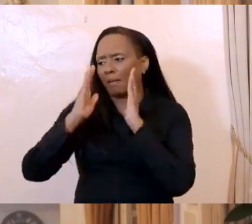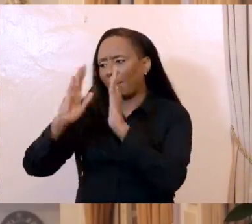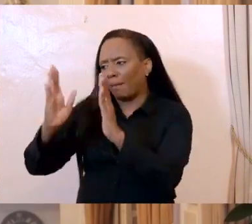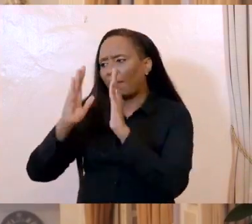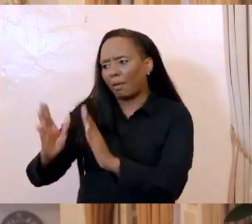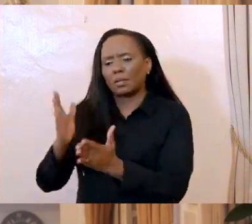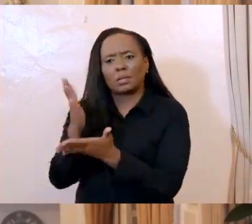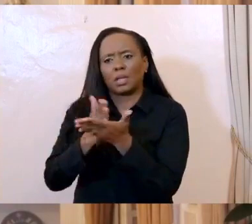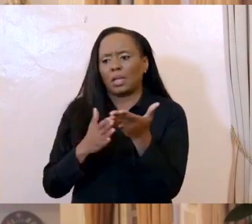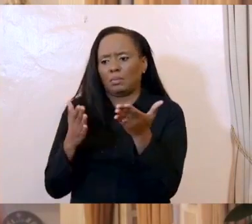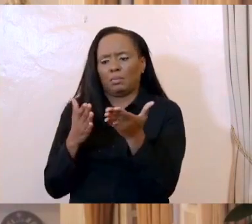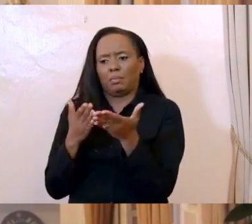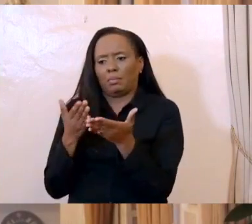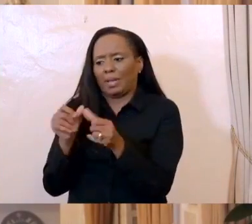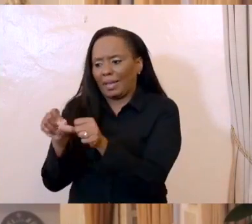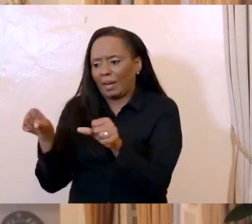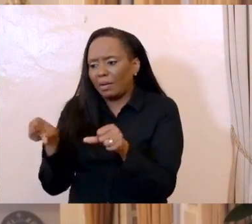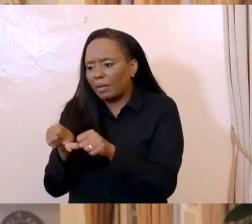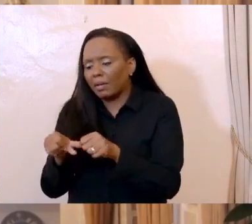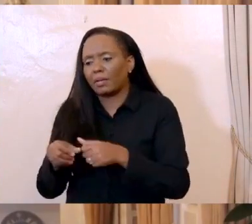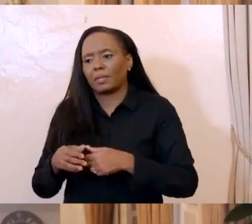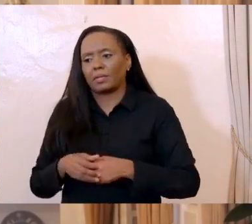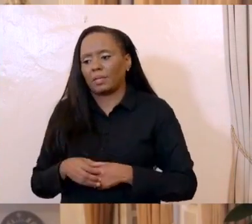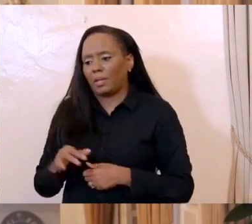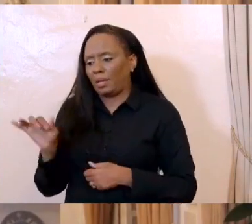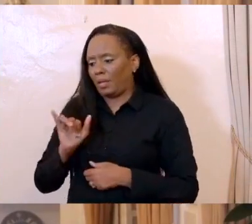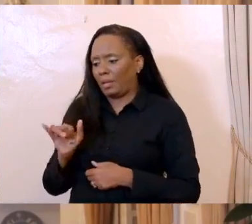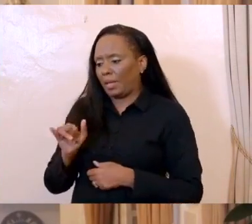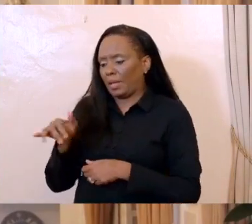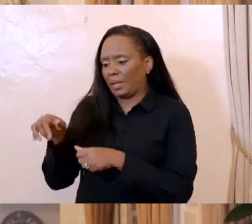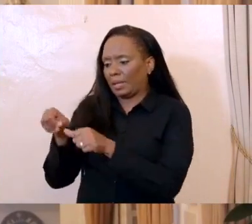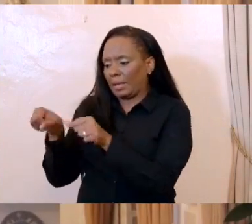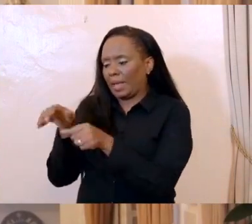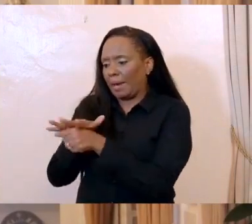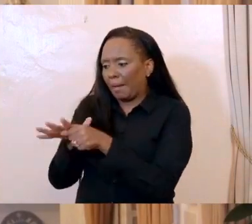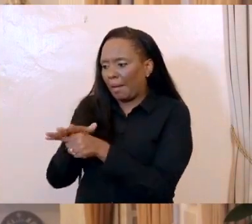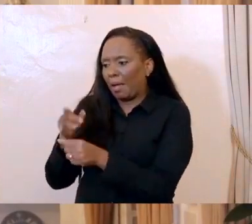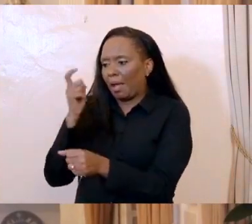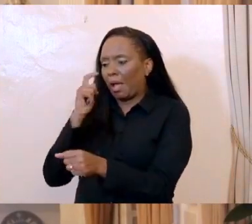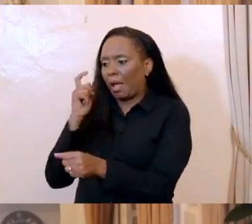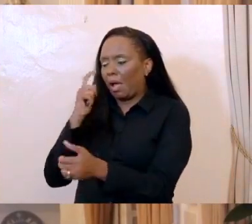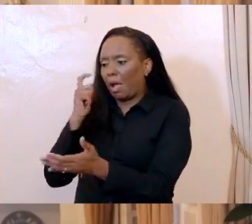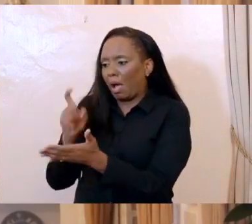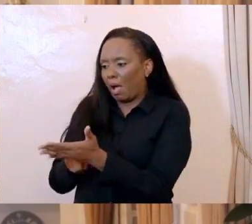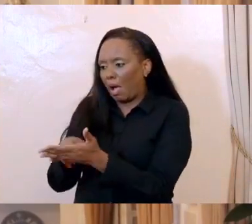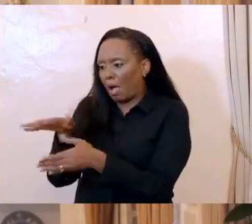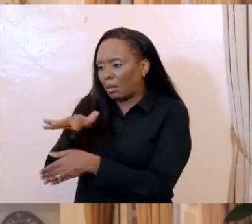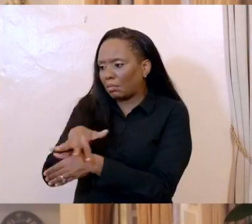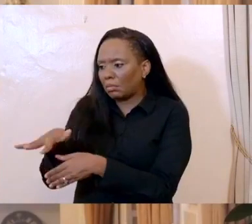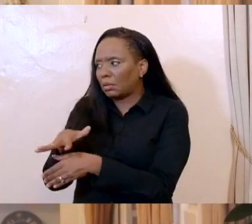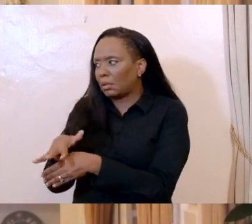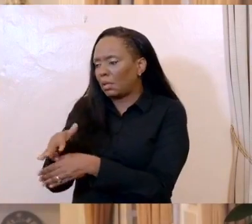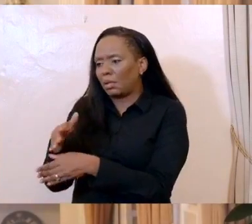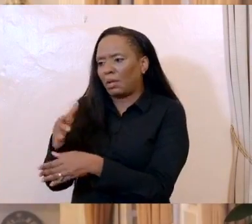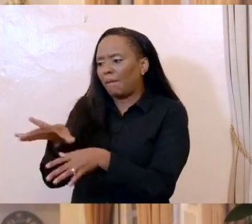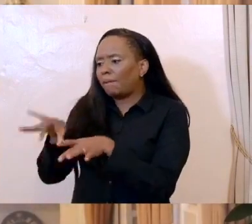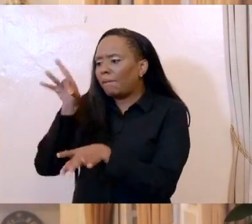of greater interest in terms of our contact tracing. I would have indicated the need for us now, especially to be able